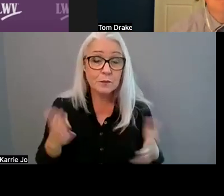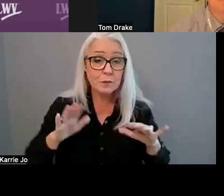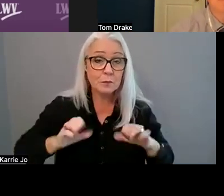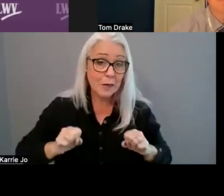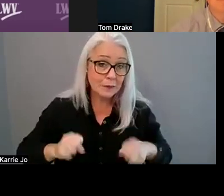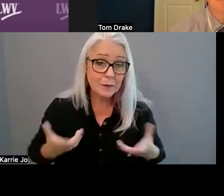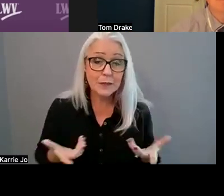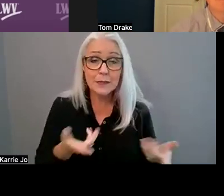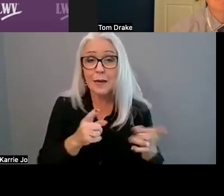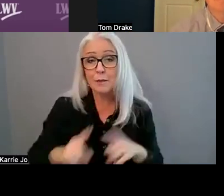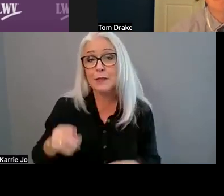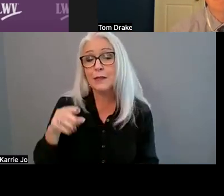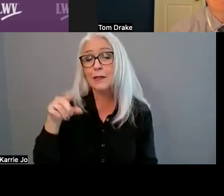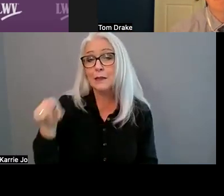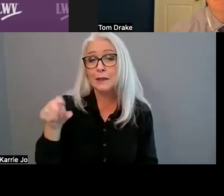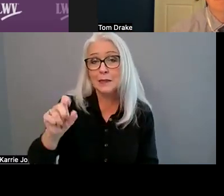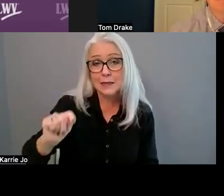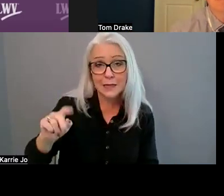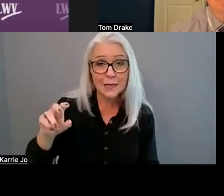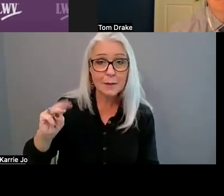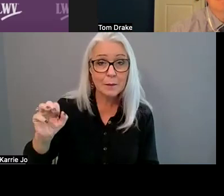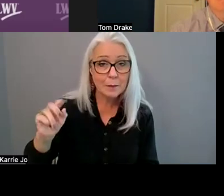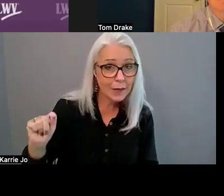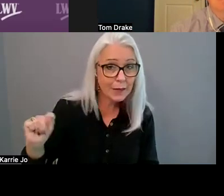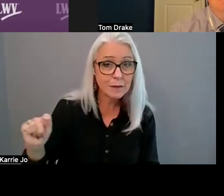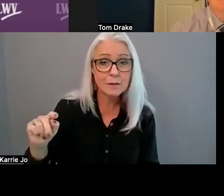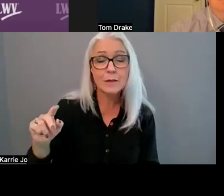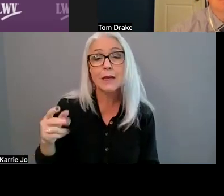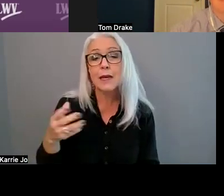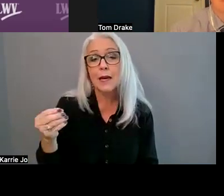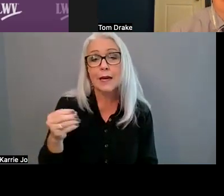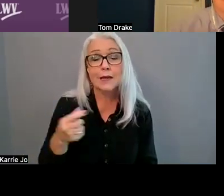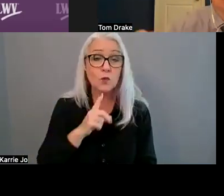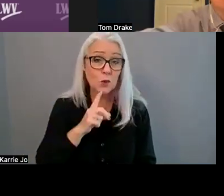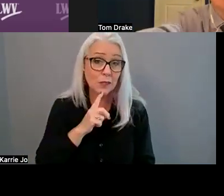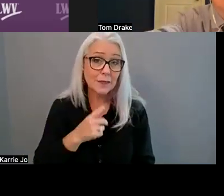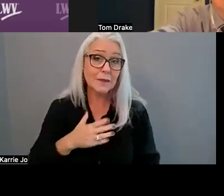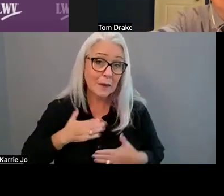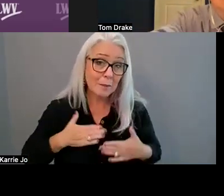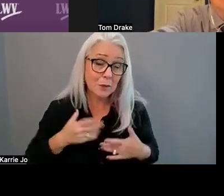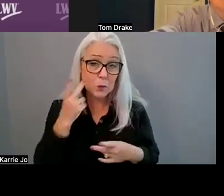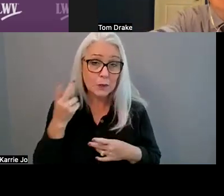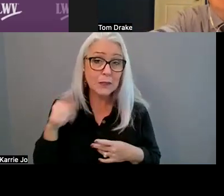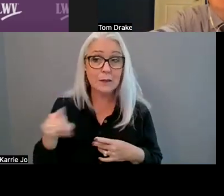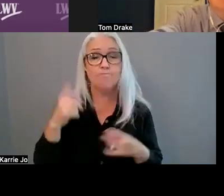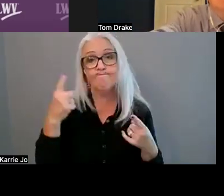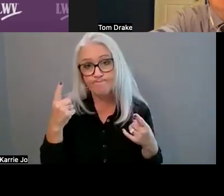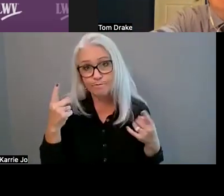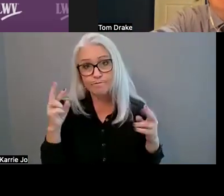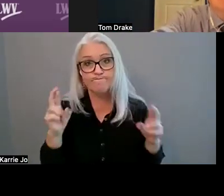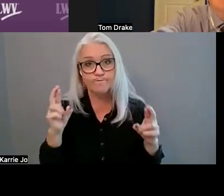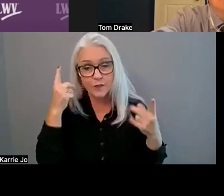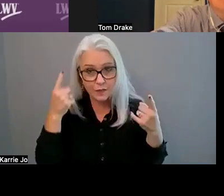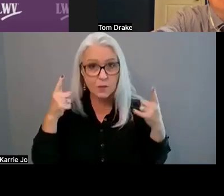at St. Matt's, and I'm especially gratified that they're probably going to be able to achieve what they're achieving without